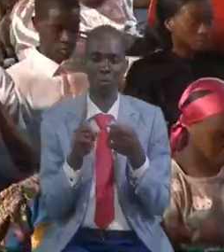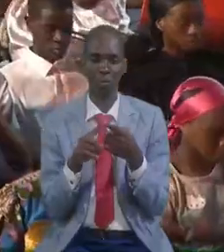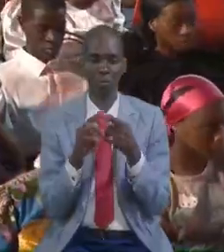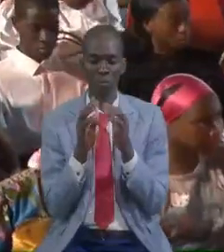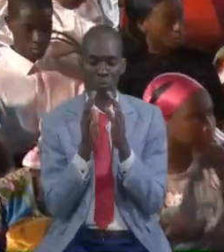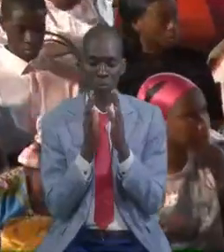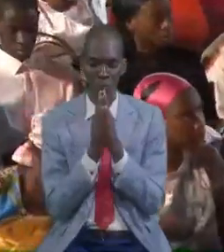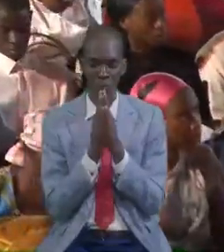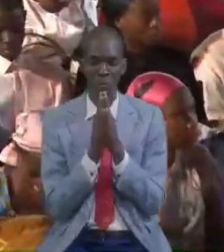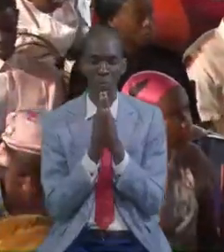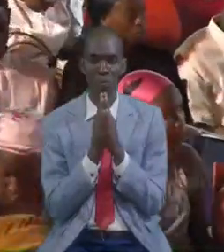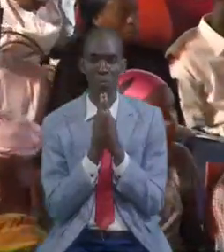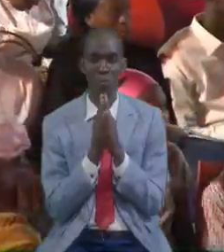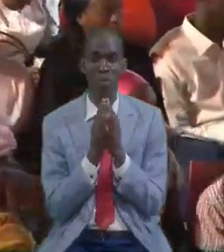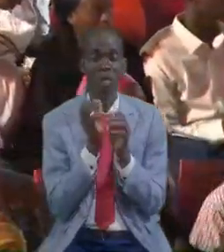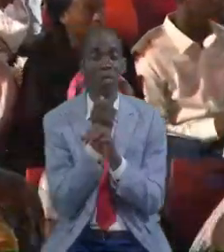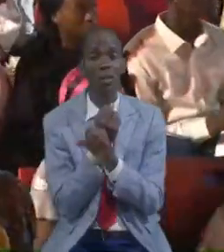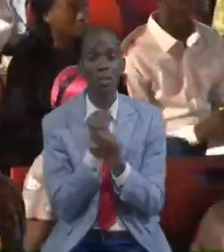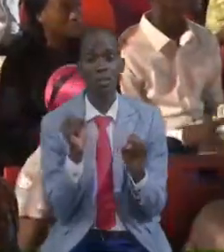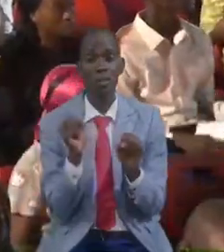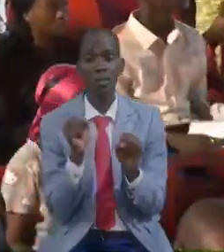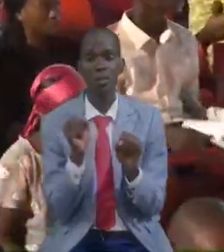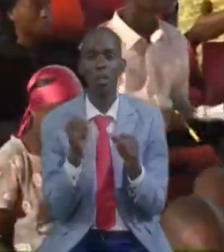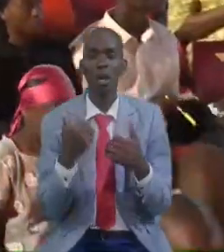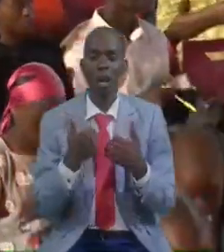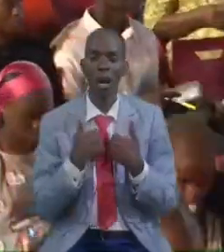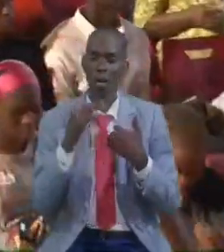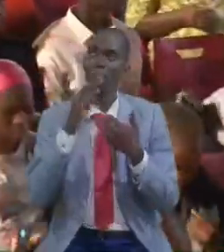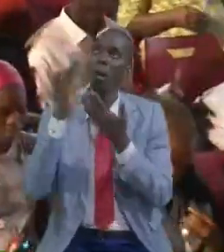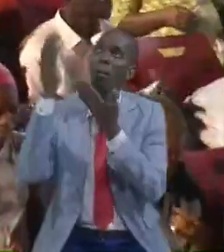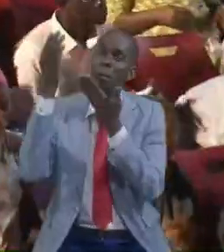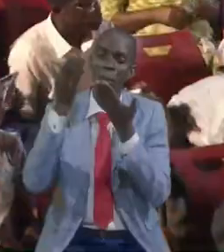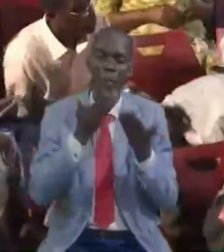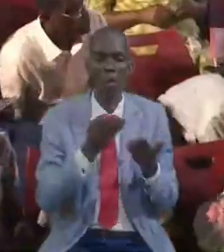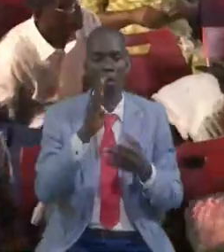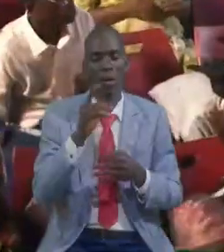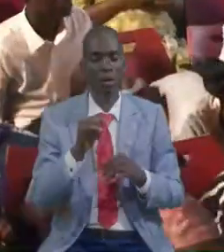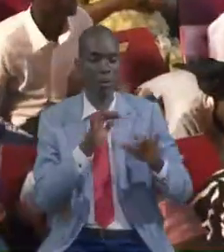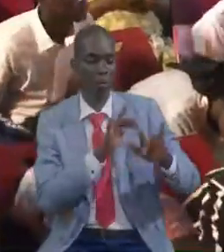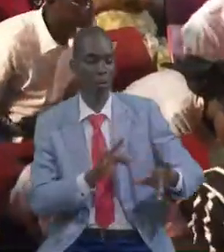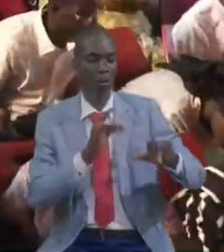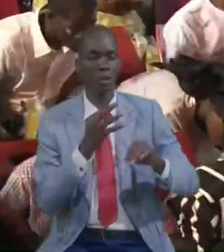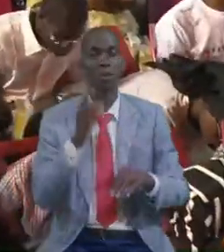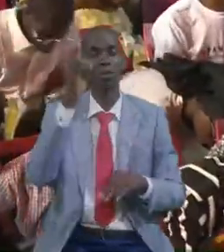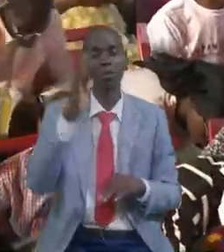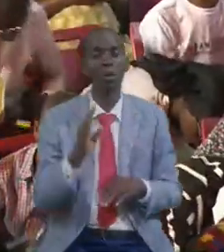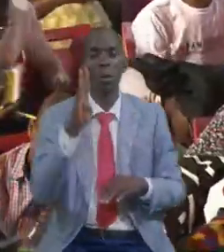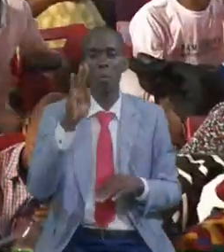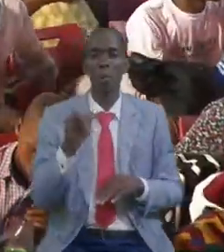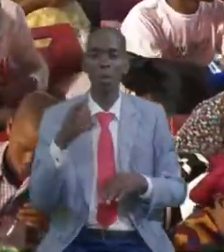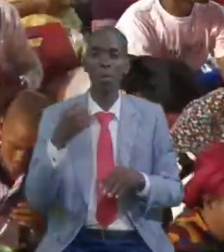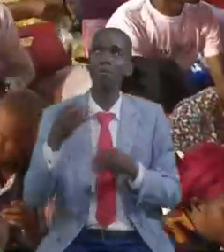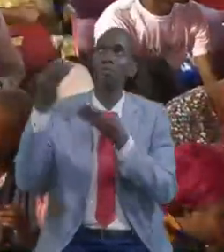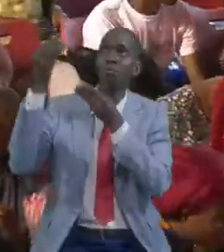eyes closed. Salvation has been provided by the mercy of God, by the mediation